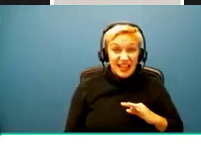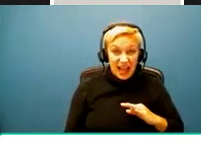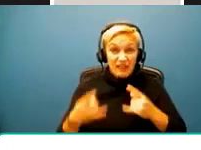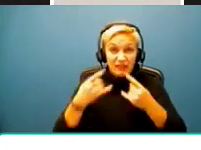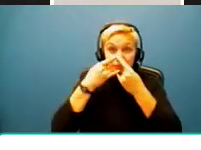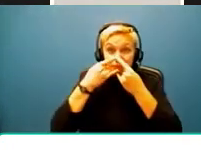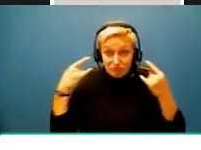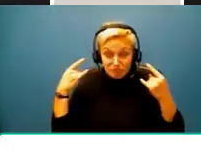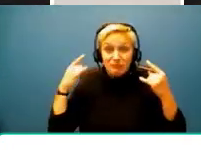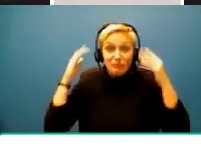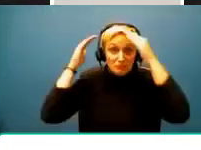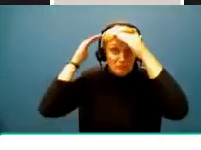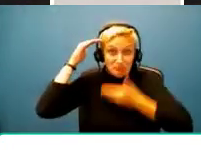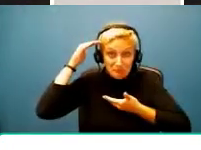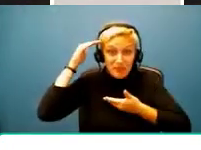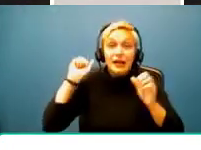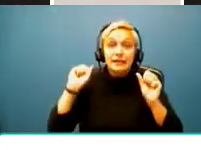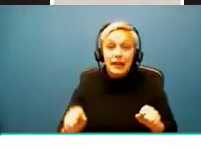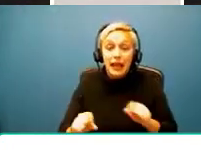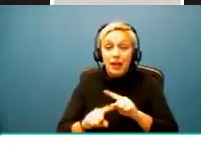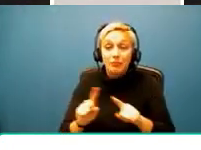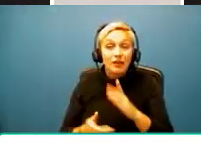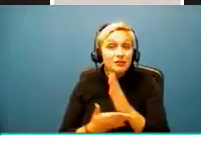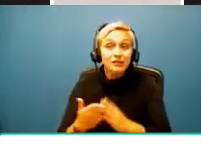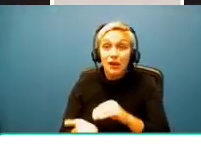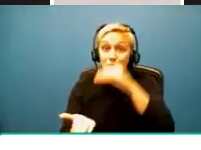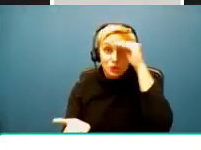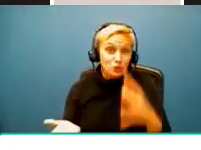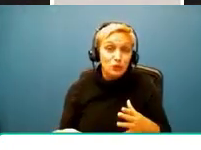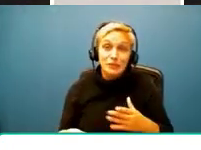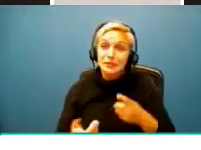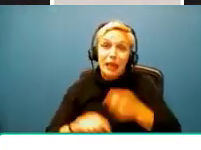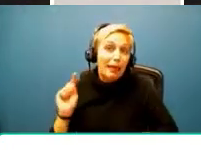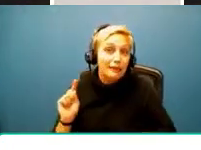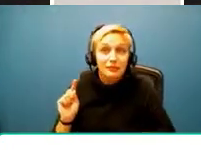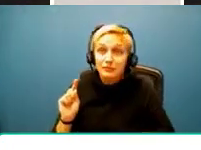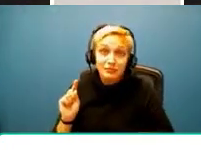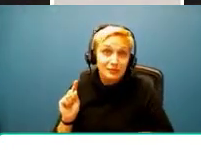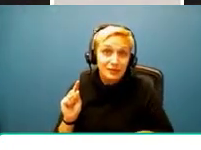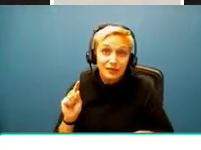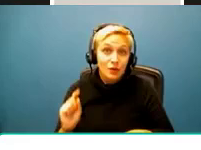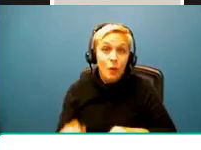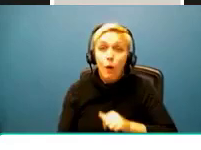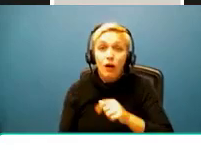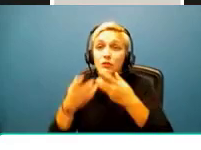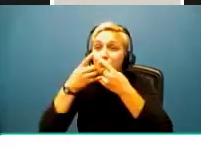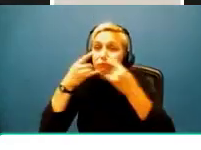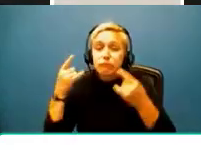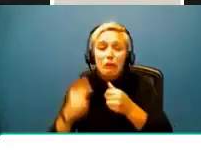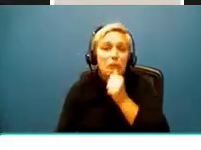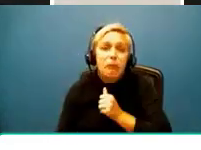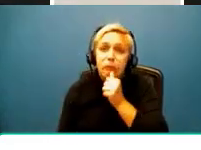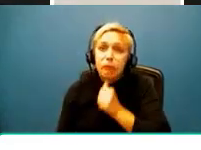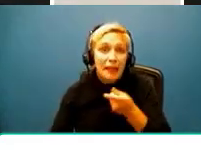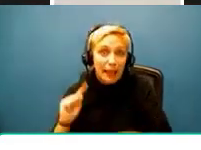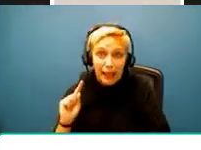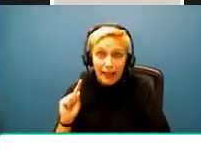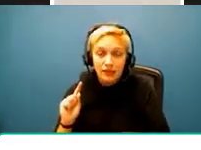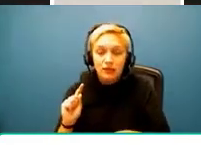that classroom who cannot wear PPE or cannot also tolerate face covering. So